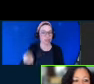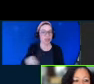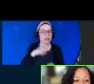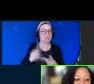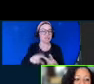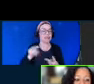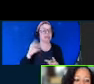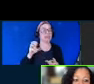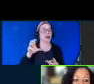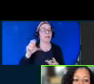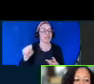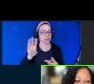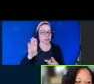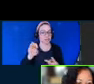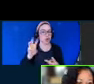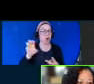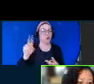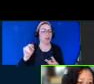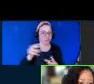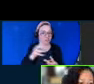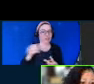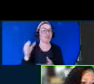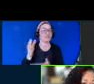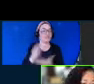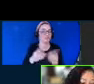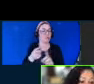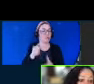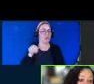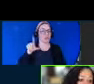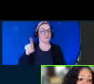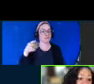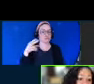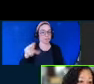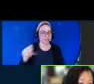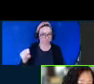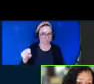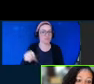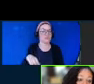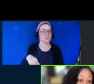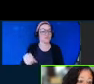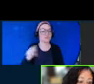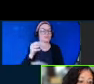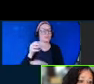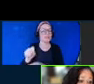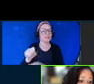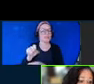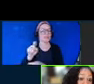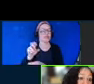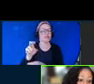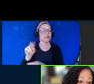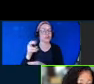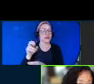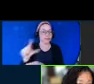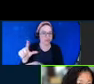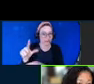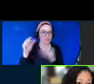We'll have colleagues from the Department of Homeland Security, Rebecca Kagan Sternhill, as well as from the Department of Justice, Sim